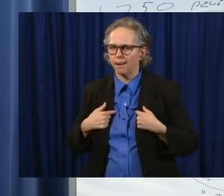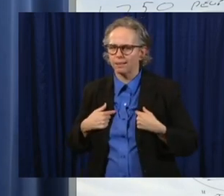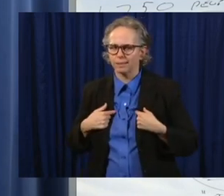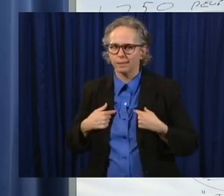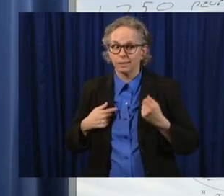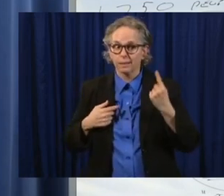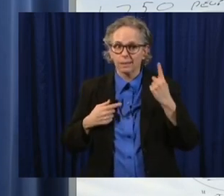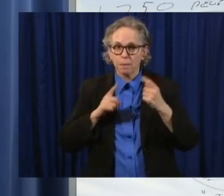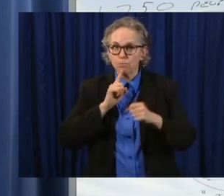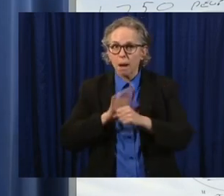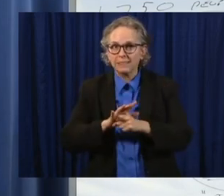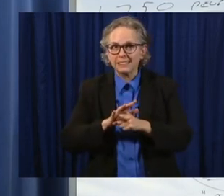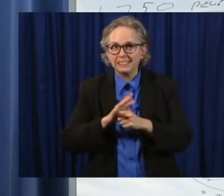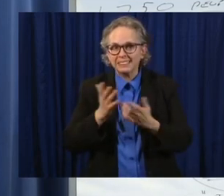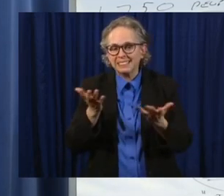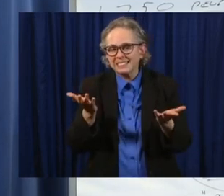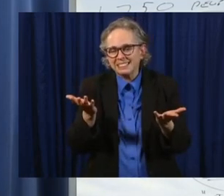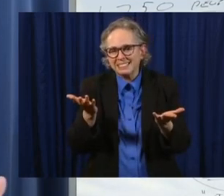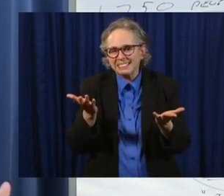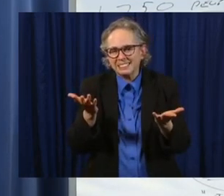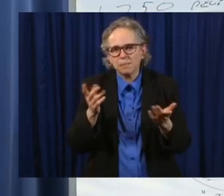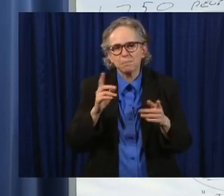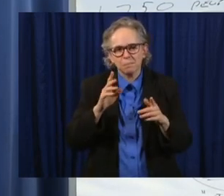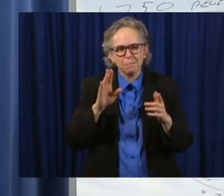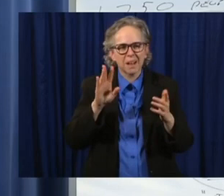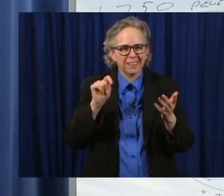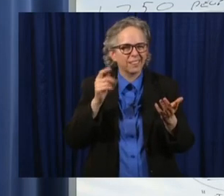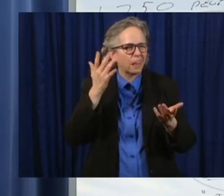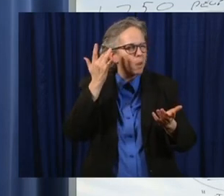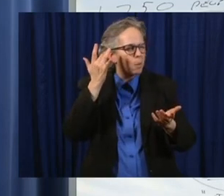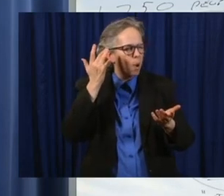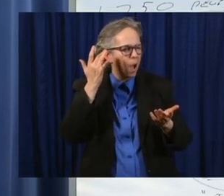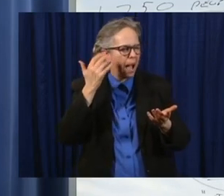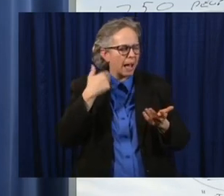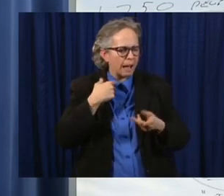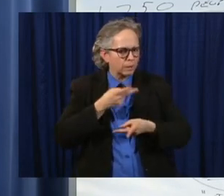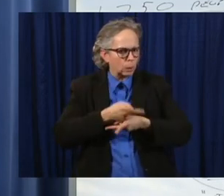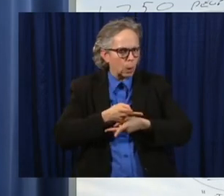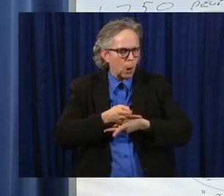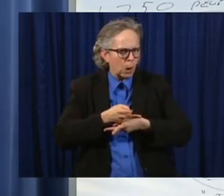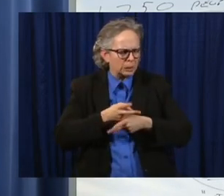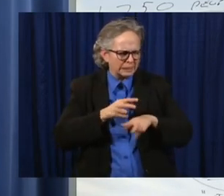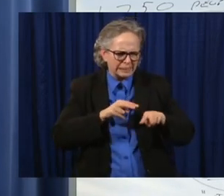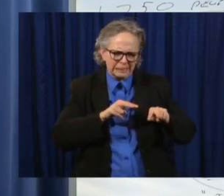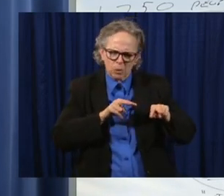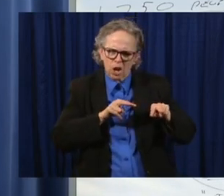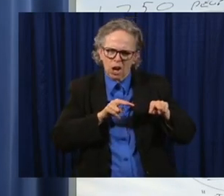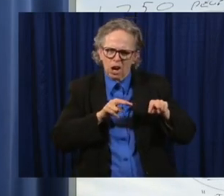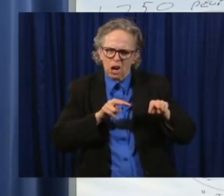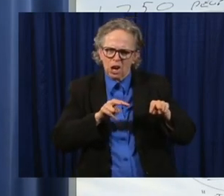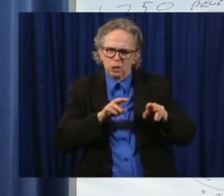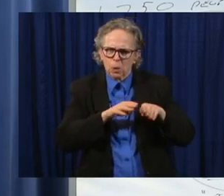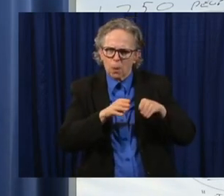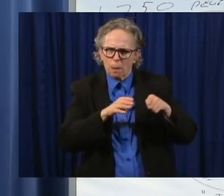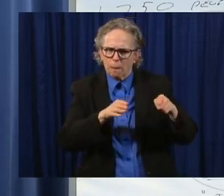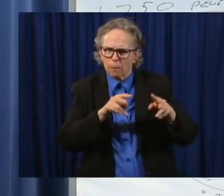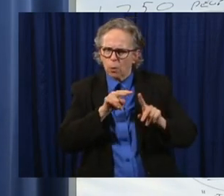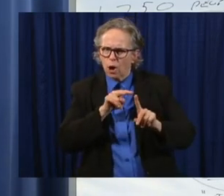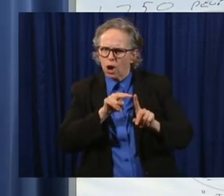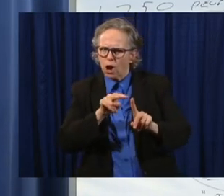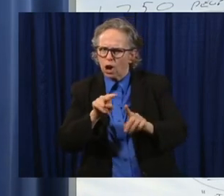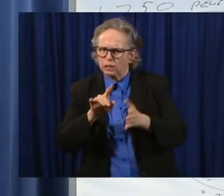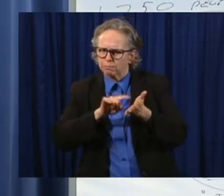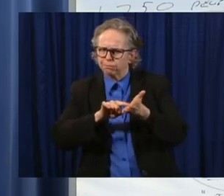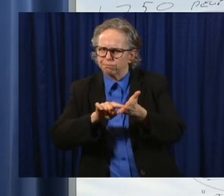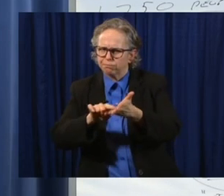what happens, but that's why we're being cautious about how we open things. And all the while, I'll go back to Jimati's